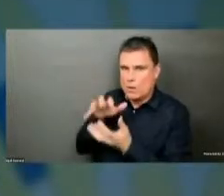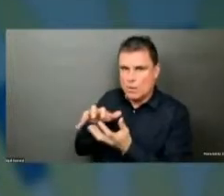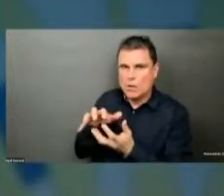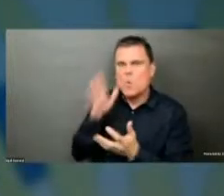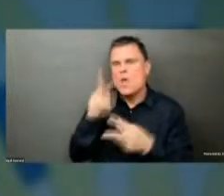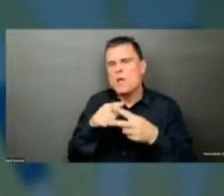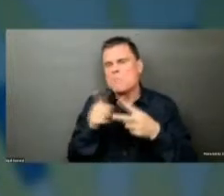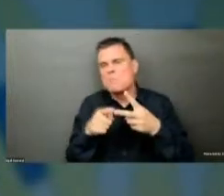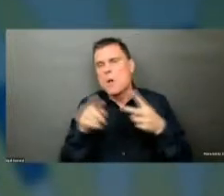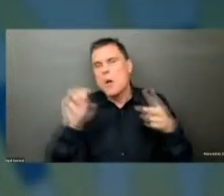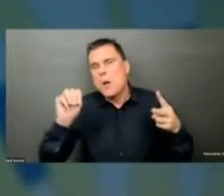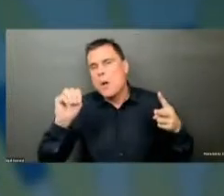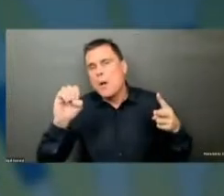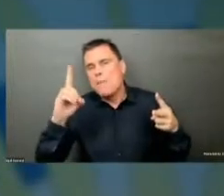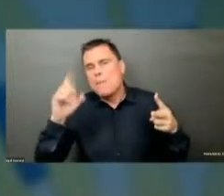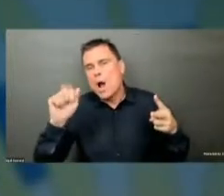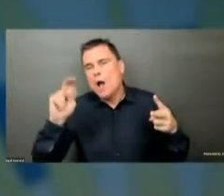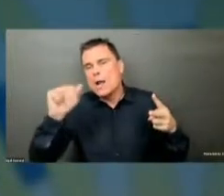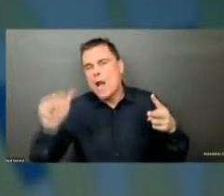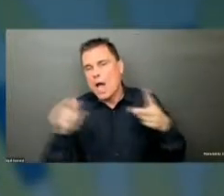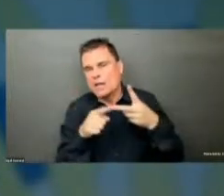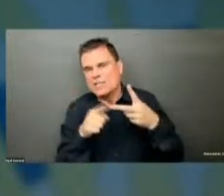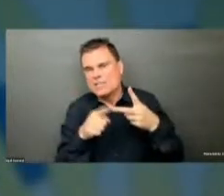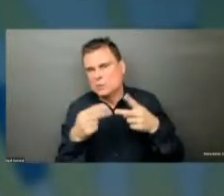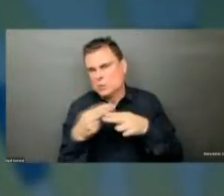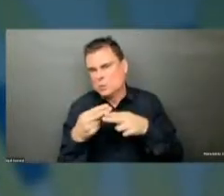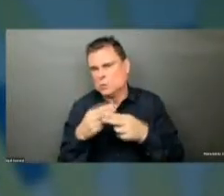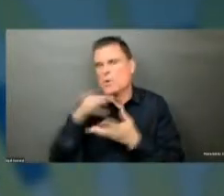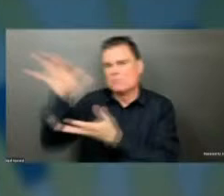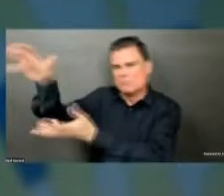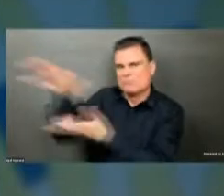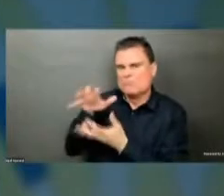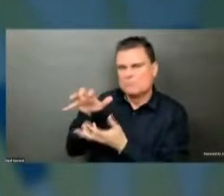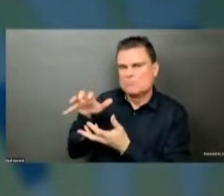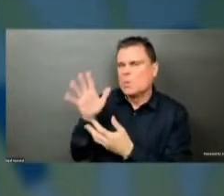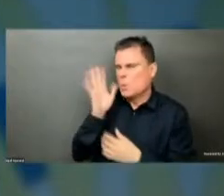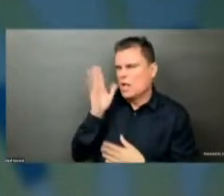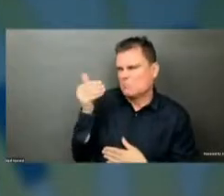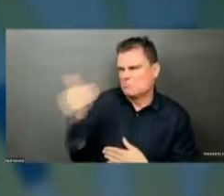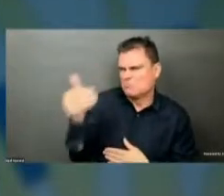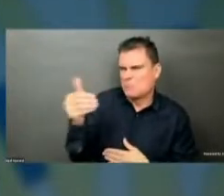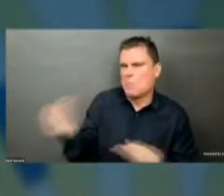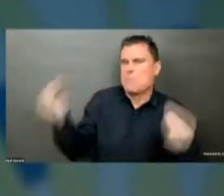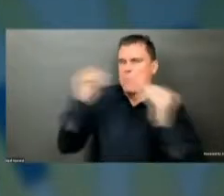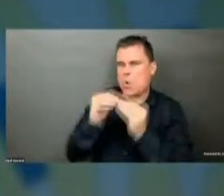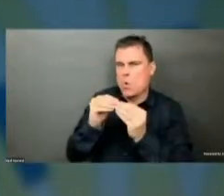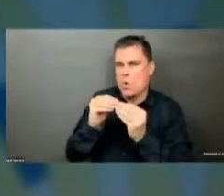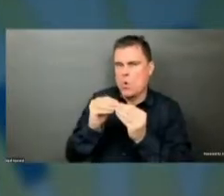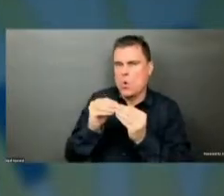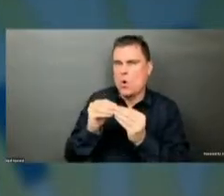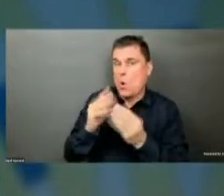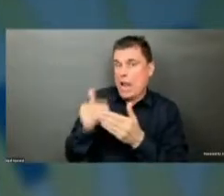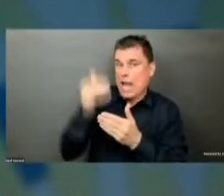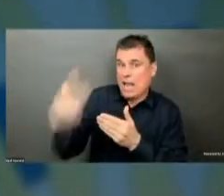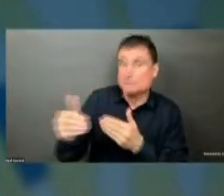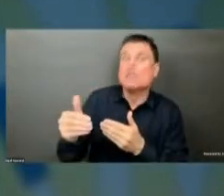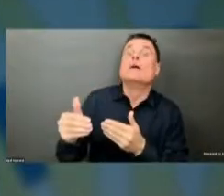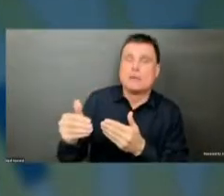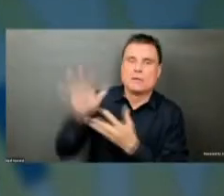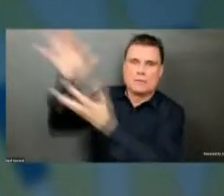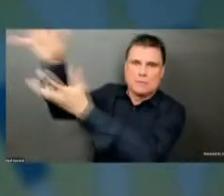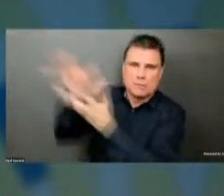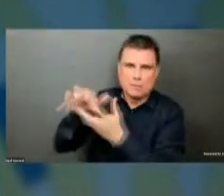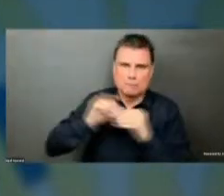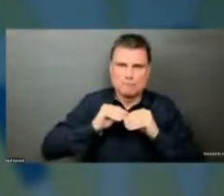has come already, and more of it will be coming this weekend. Our focus of the immunization program, as we know,